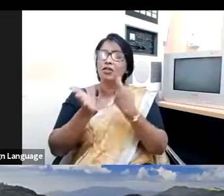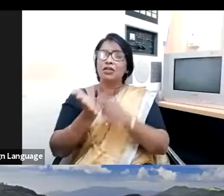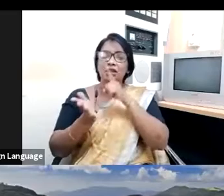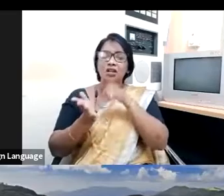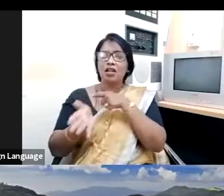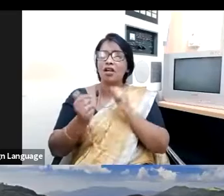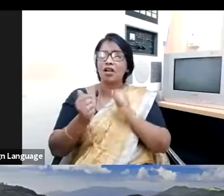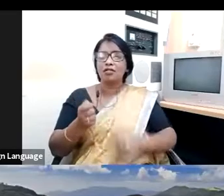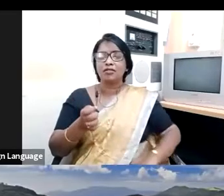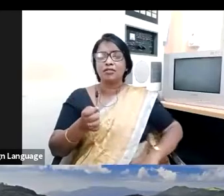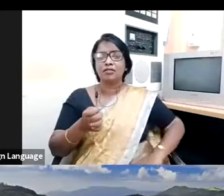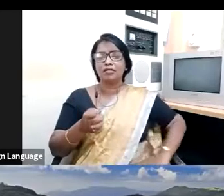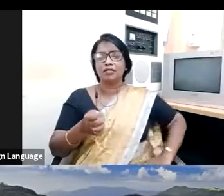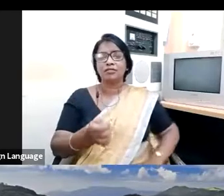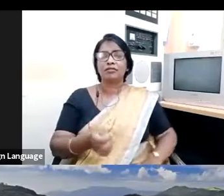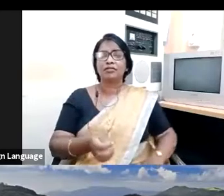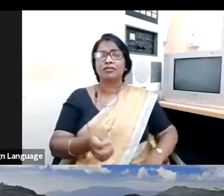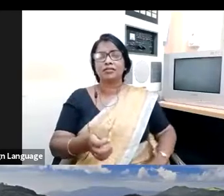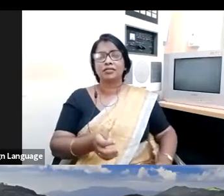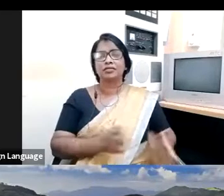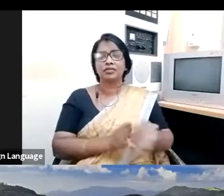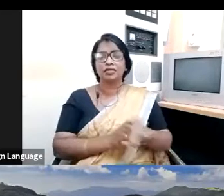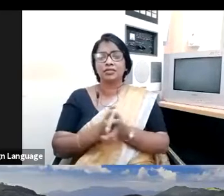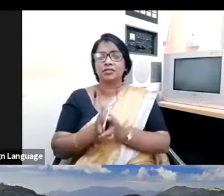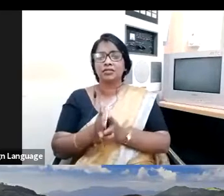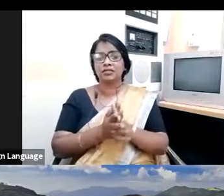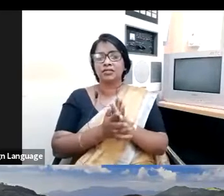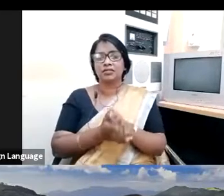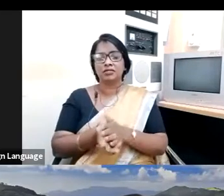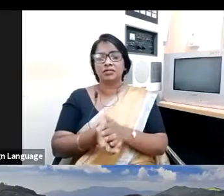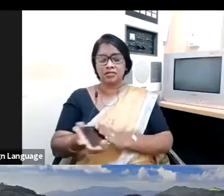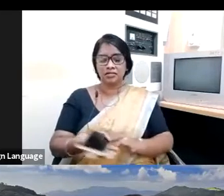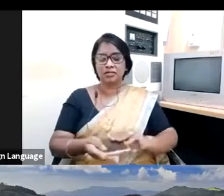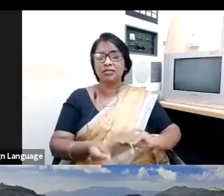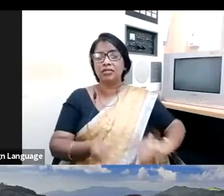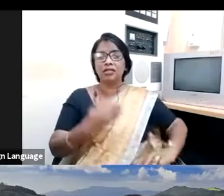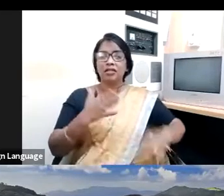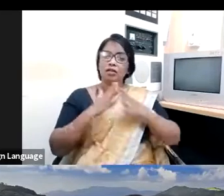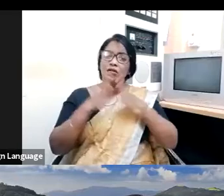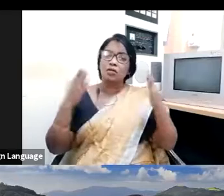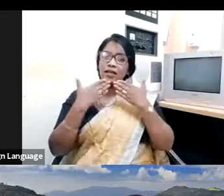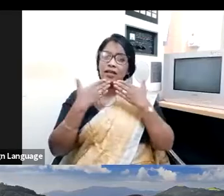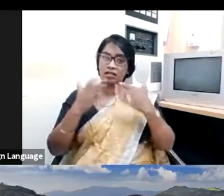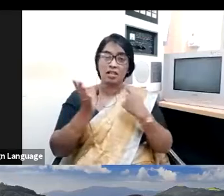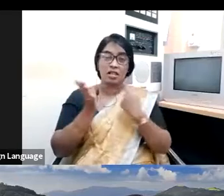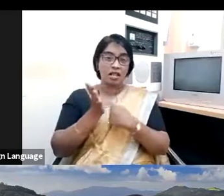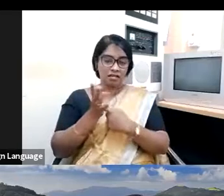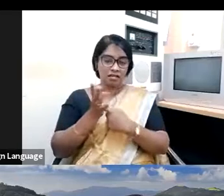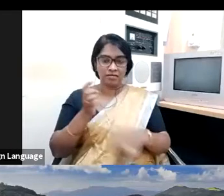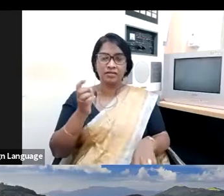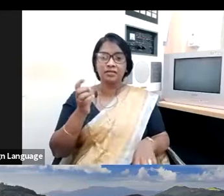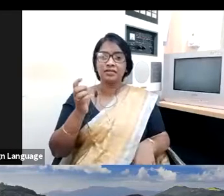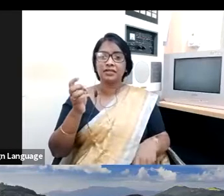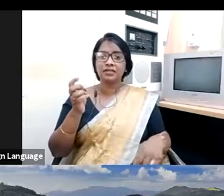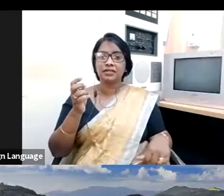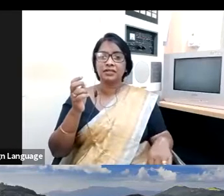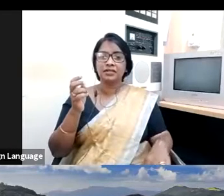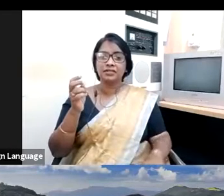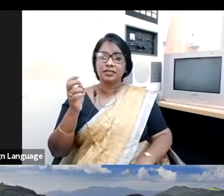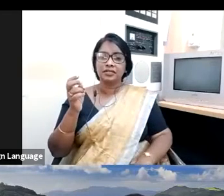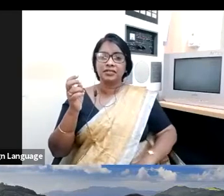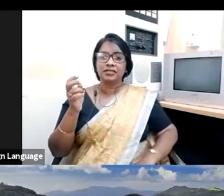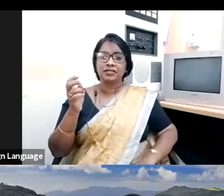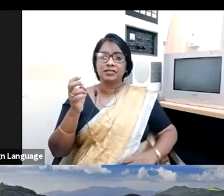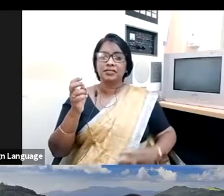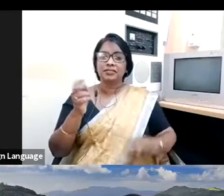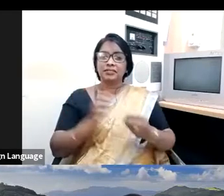Roshan. Thank you, Dr. Ravi. I remember old adage by Margaret Thatcher, never speak on a subject that you know nothing of. So I think I